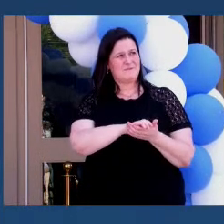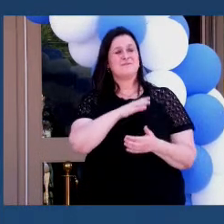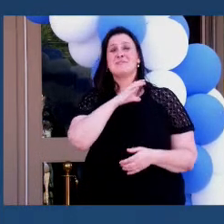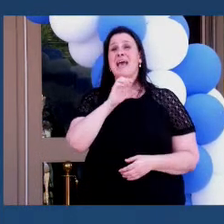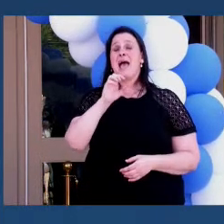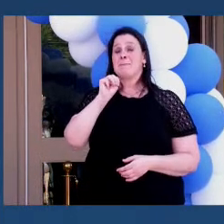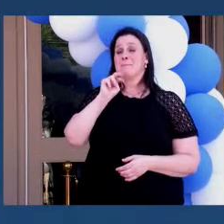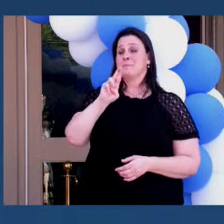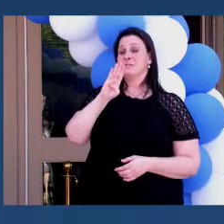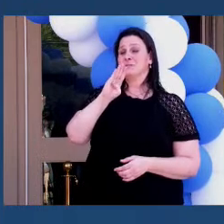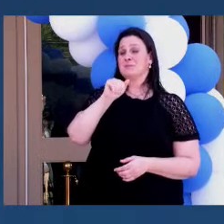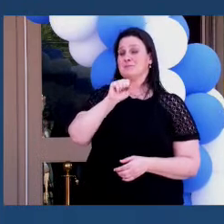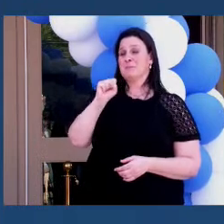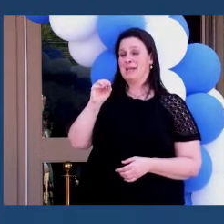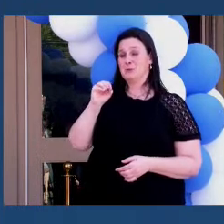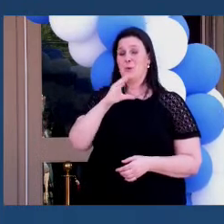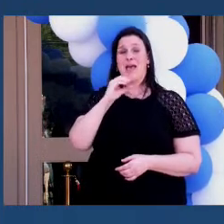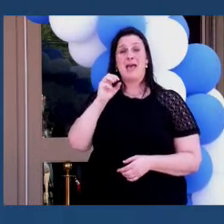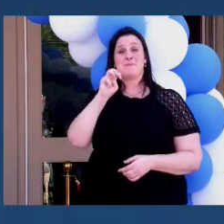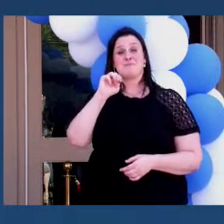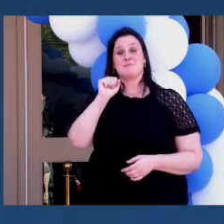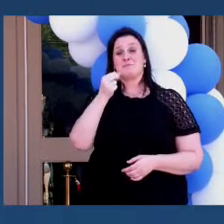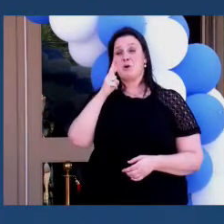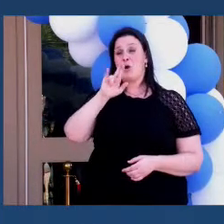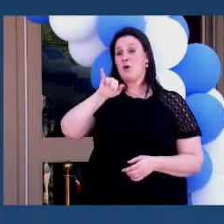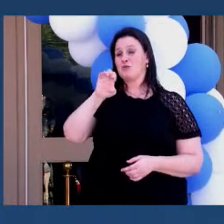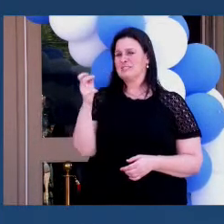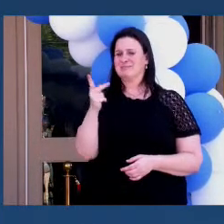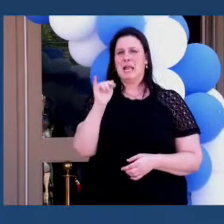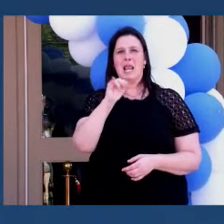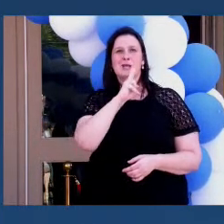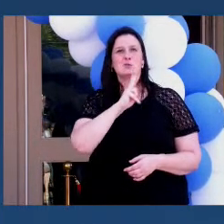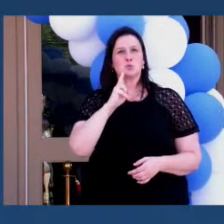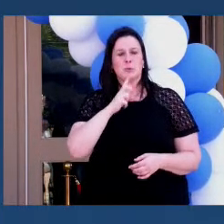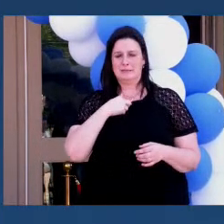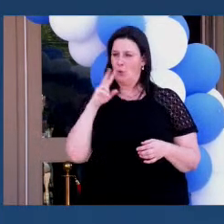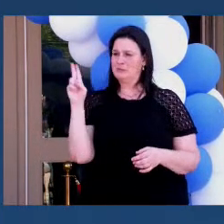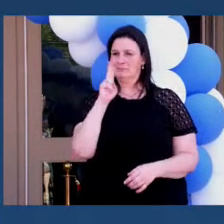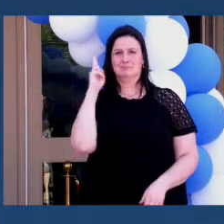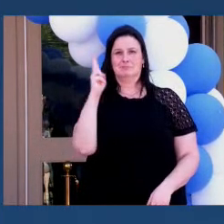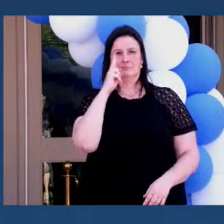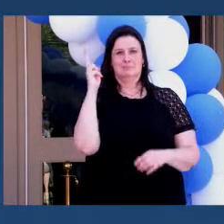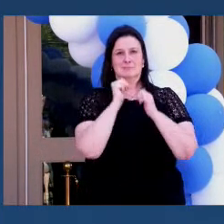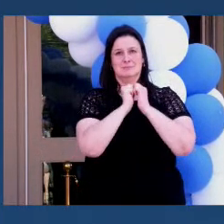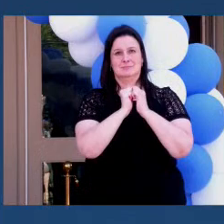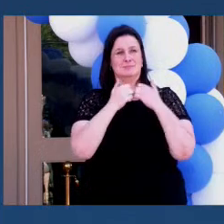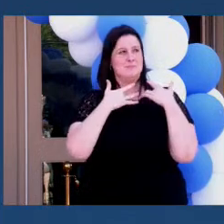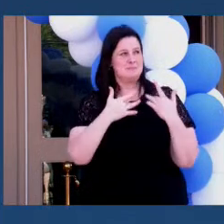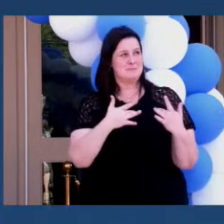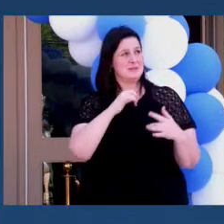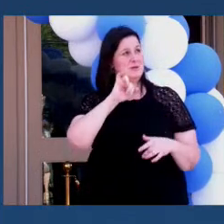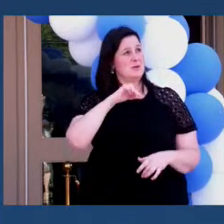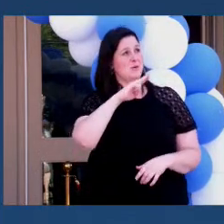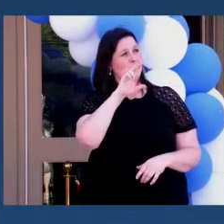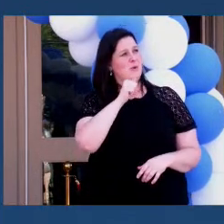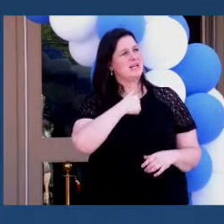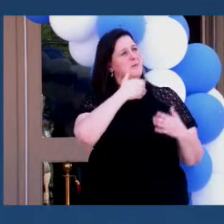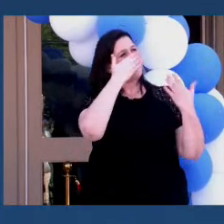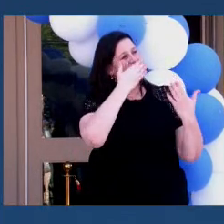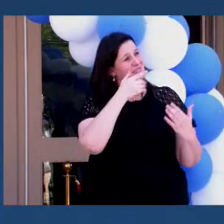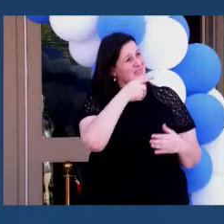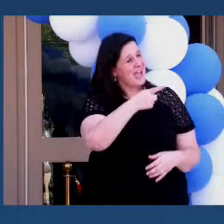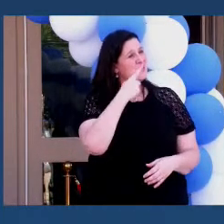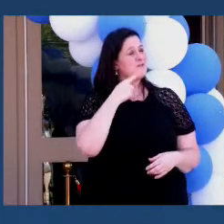Maurice were like twin brothers. If you saw one, you saw the other. Juanita, I want to thank you for all the